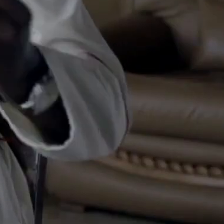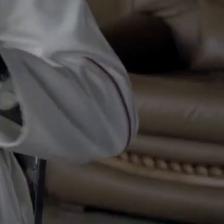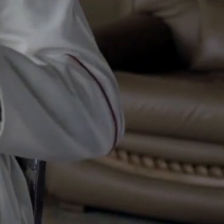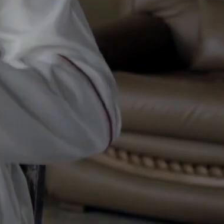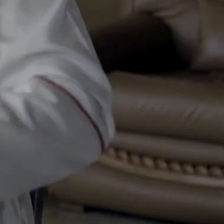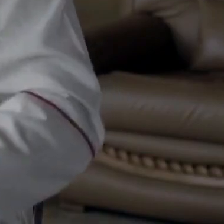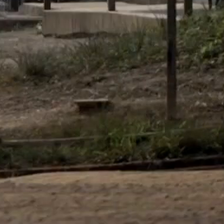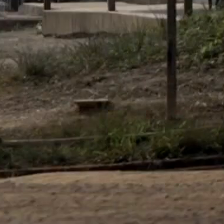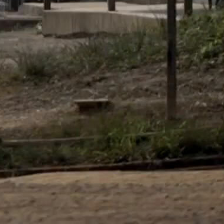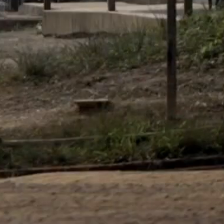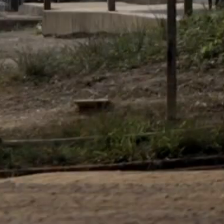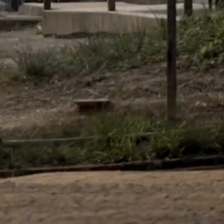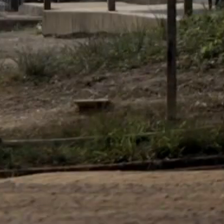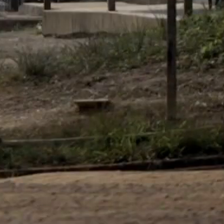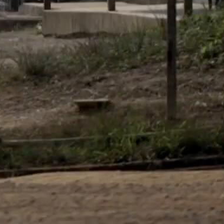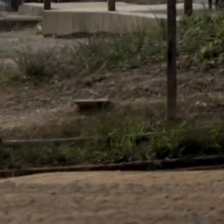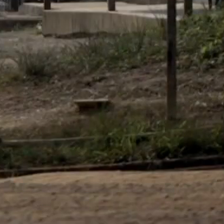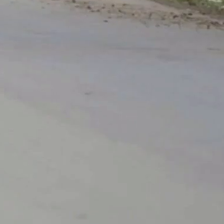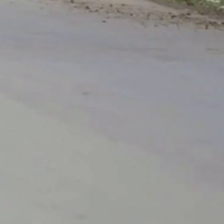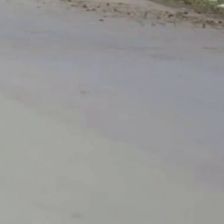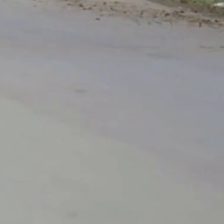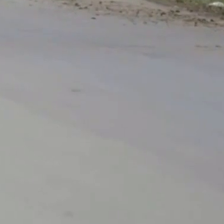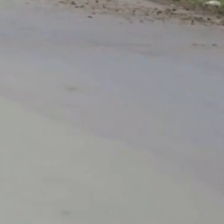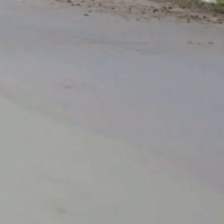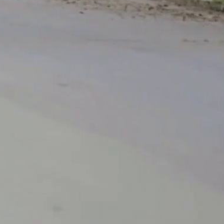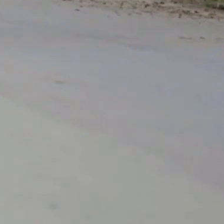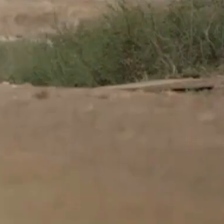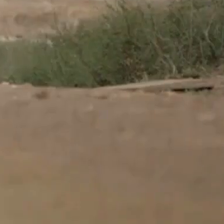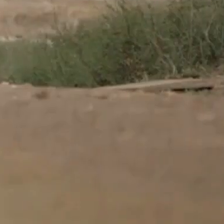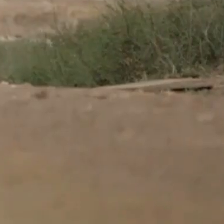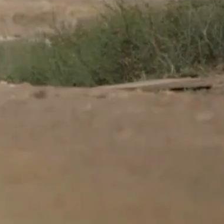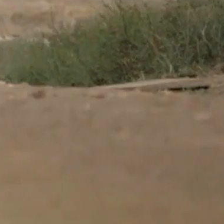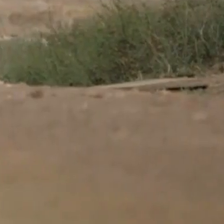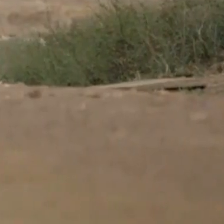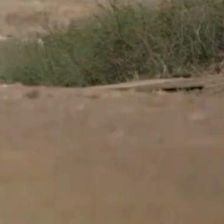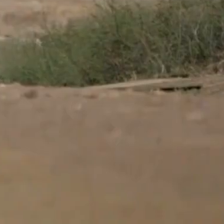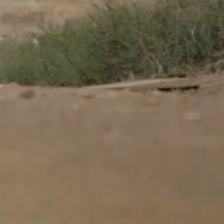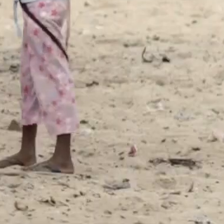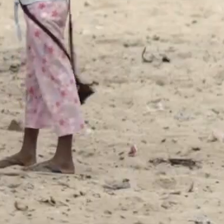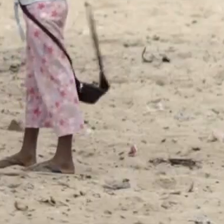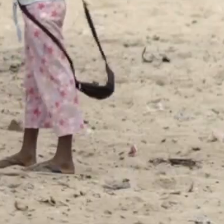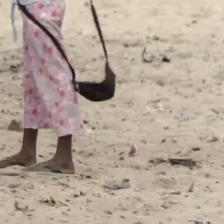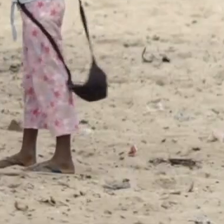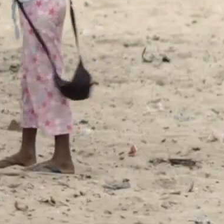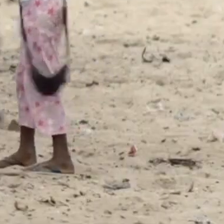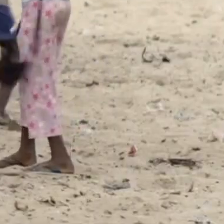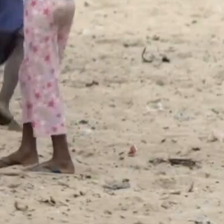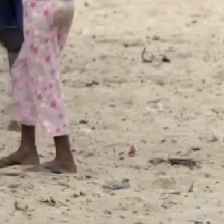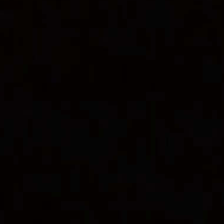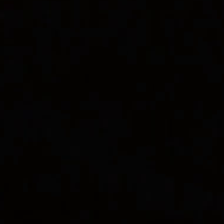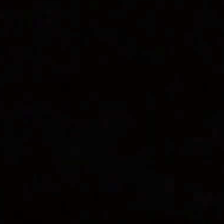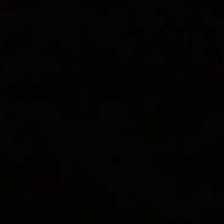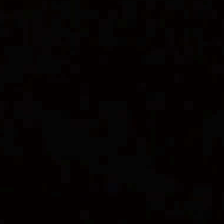beliefs and practices which also impact the way people interact with one another. Some people